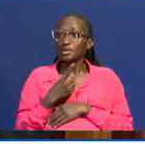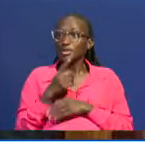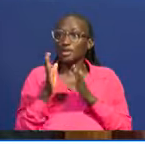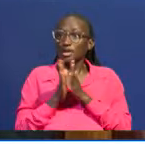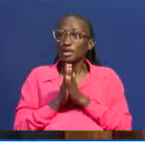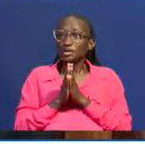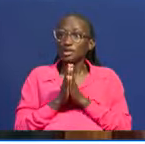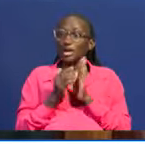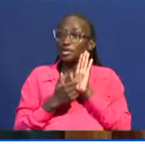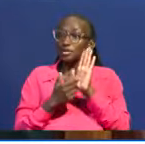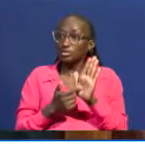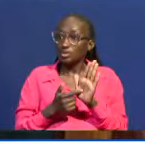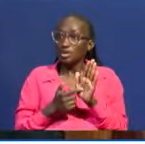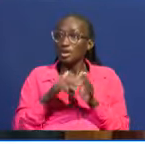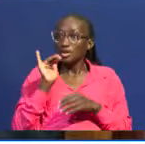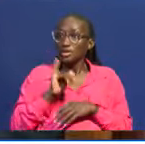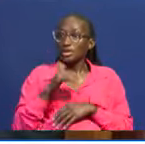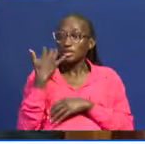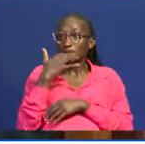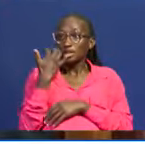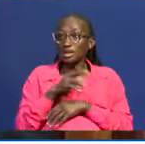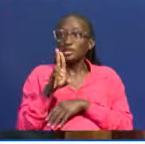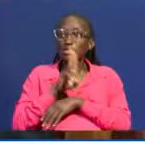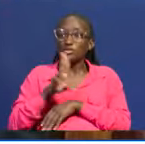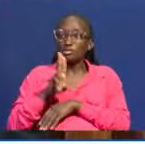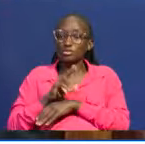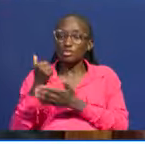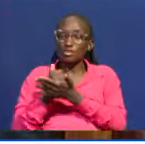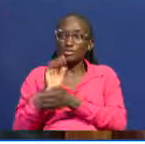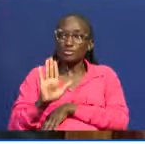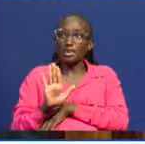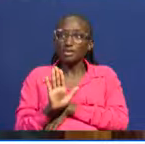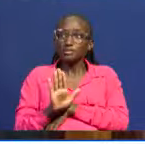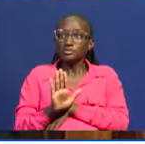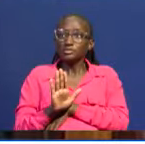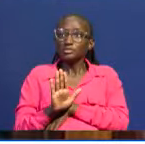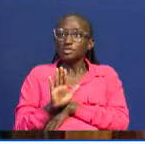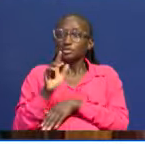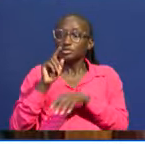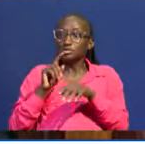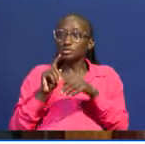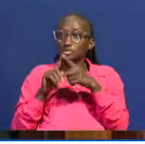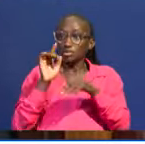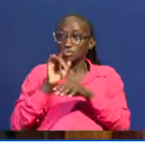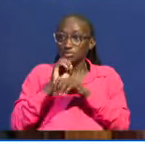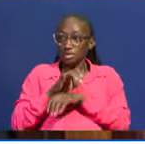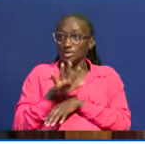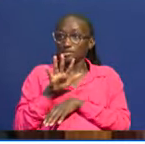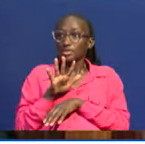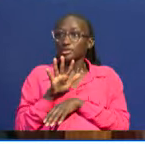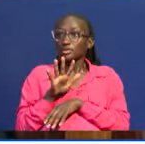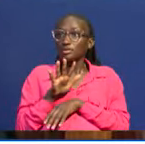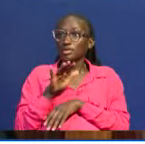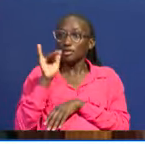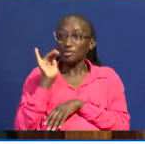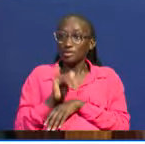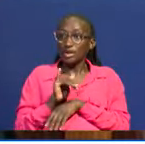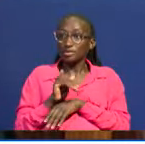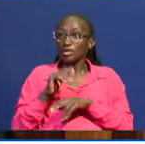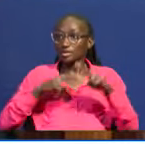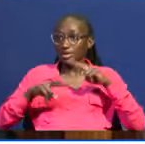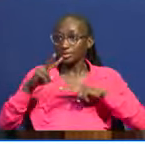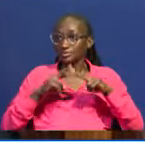I approved that the Deputy President used his office to influence the acquiring of Treetops